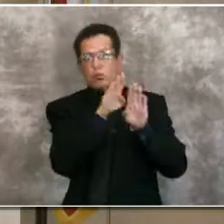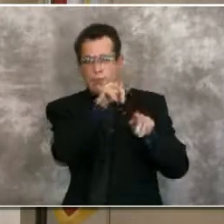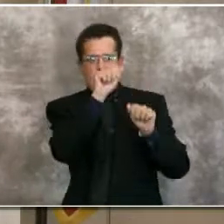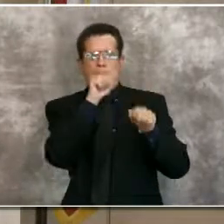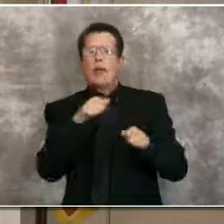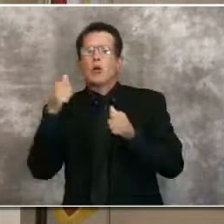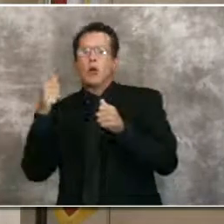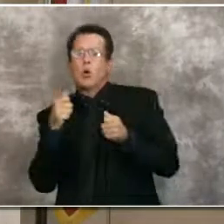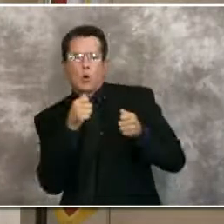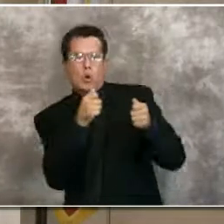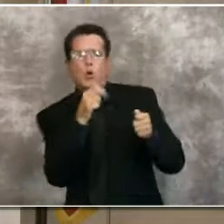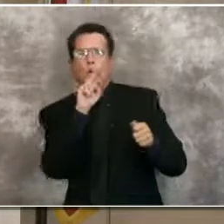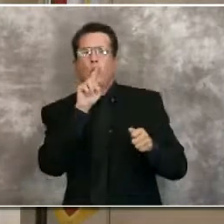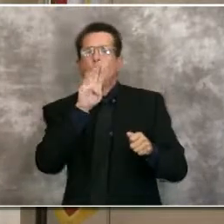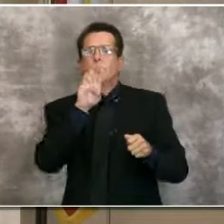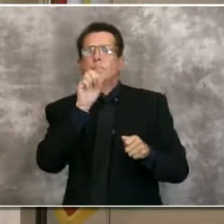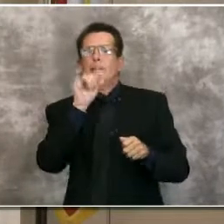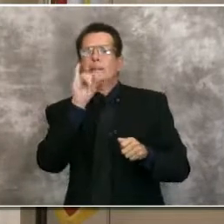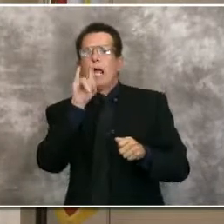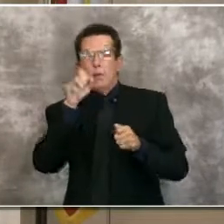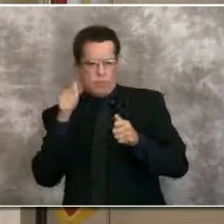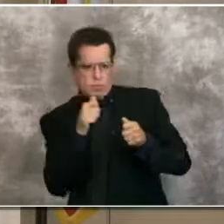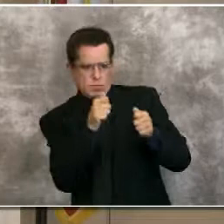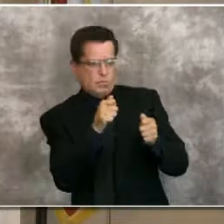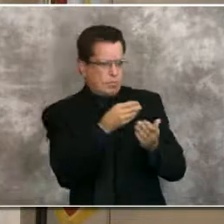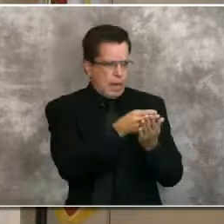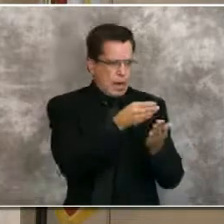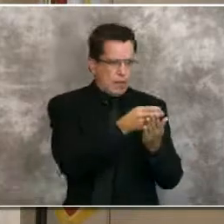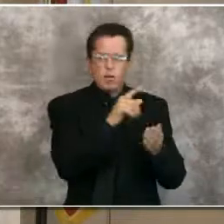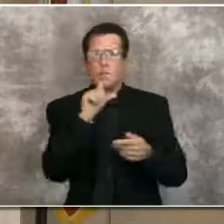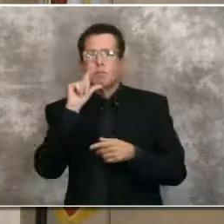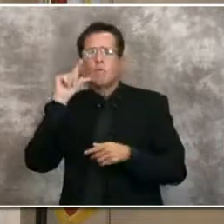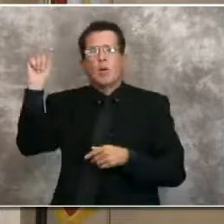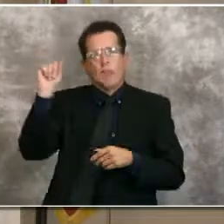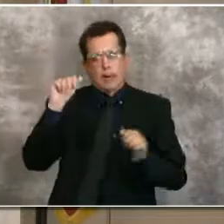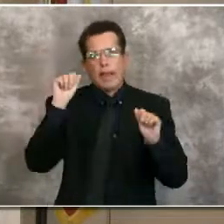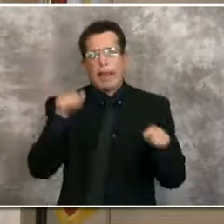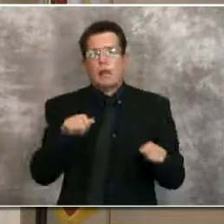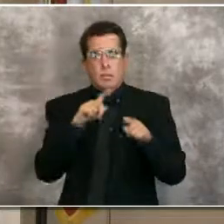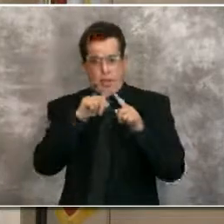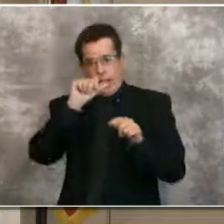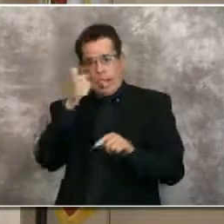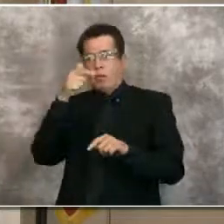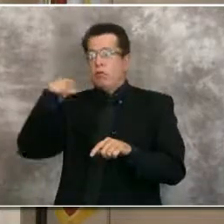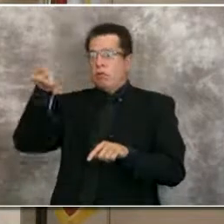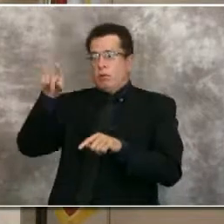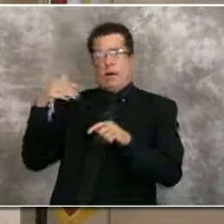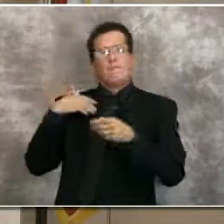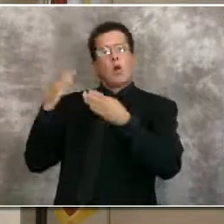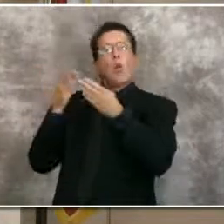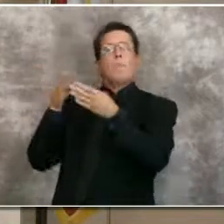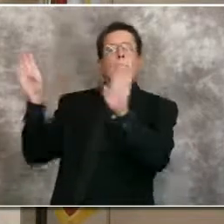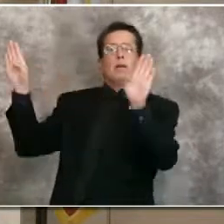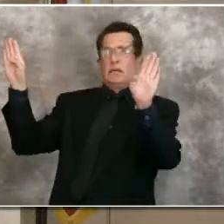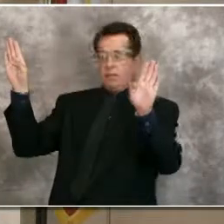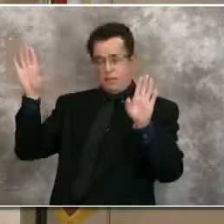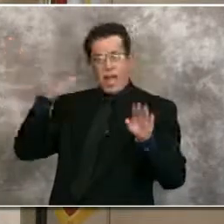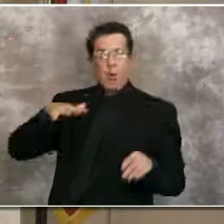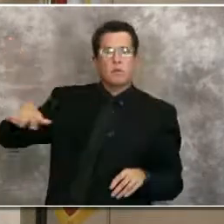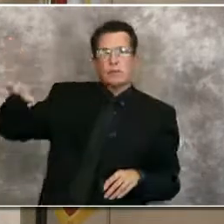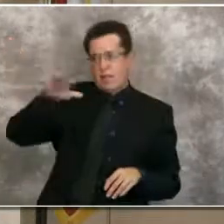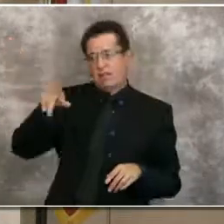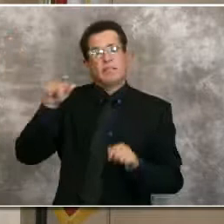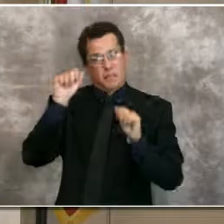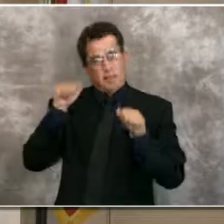curbside operations. For businesses that open up to the outside, they can continue, as far as